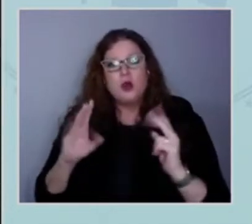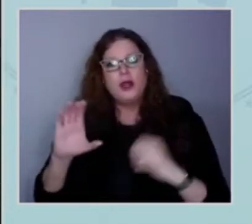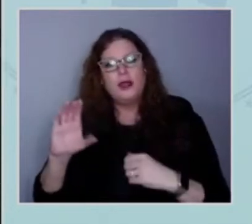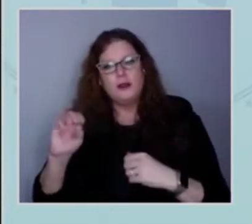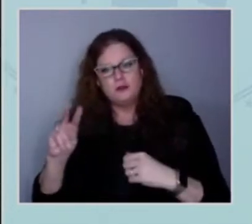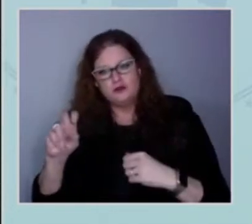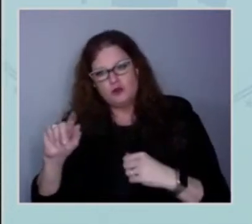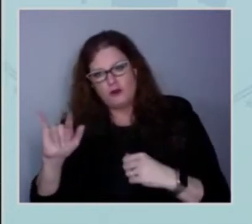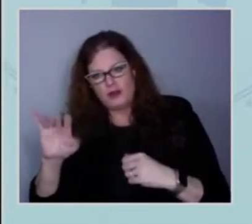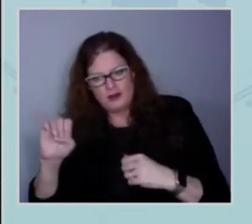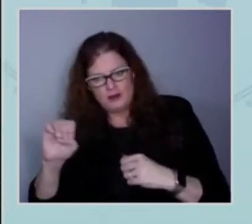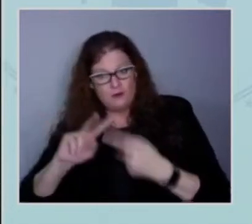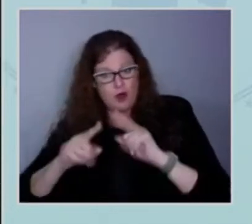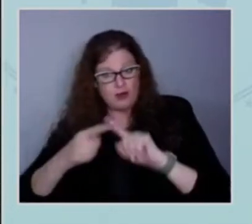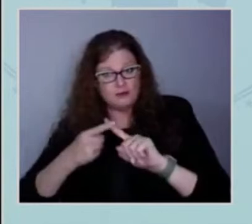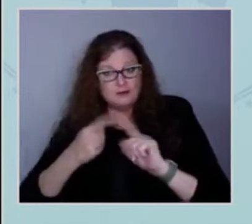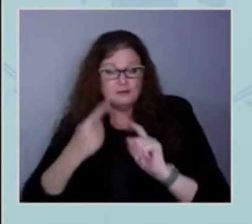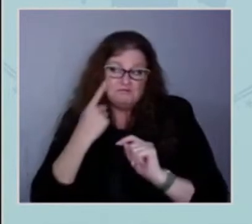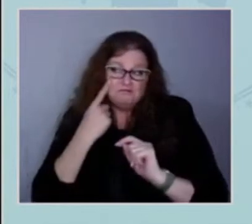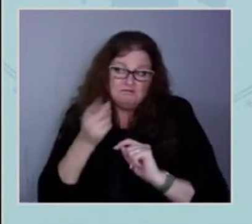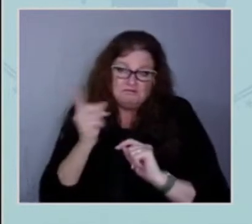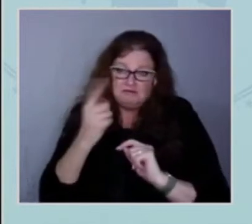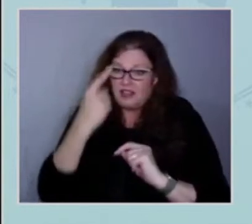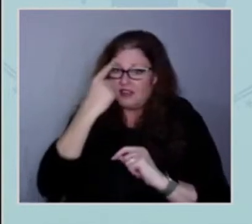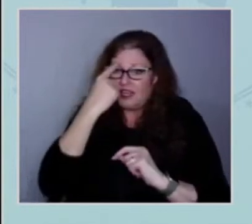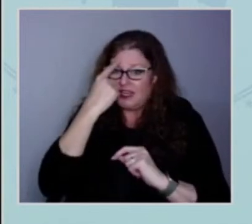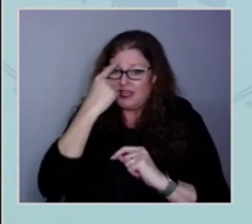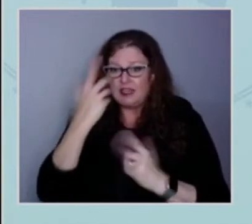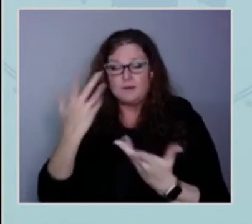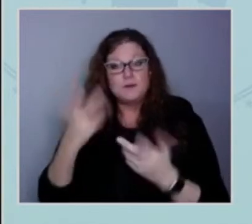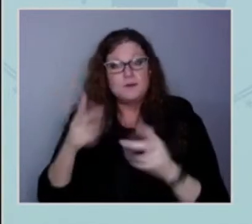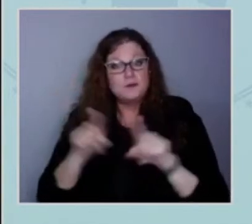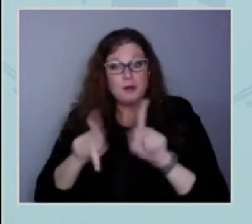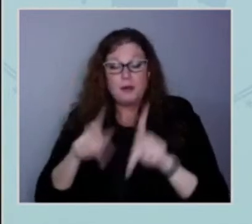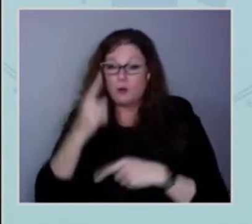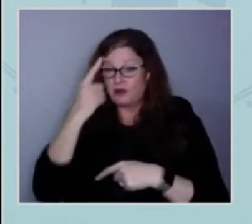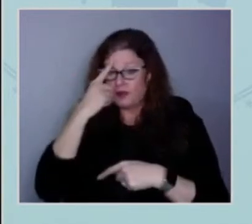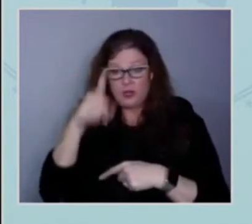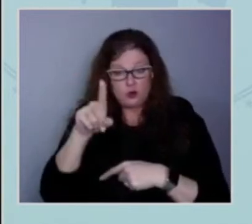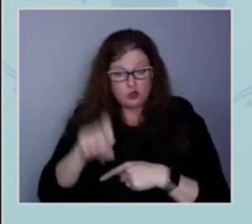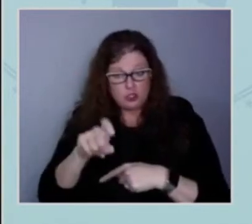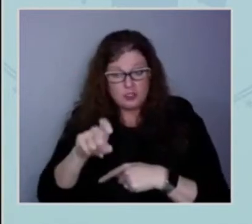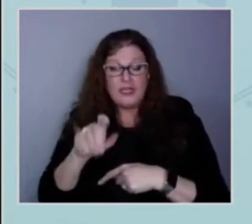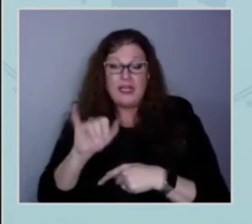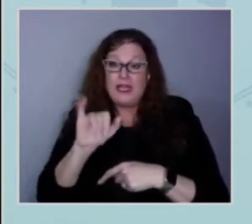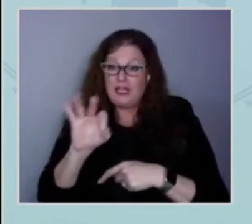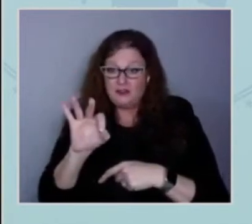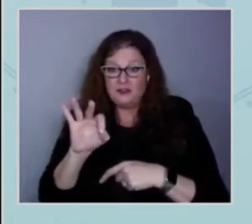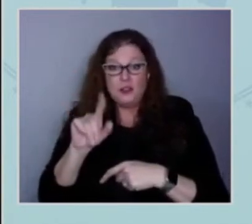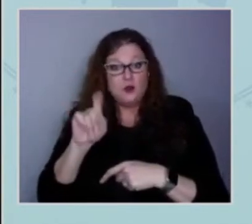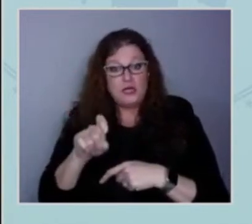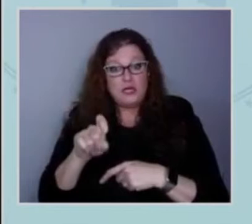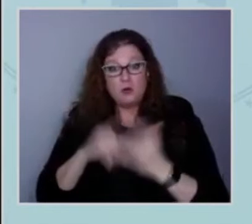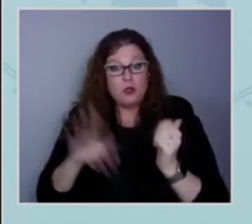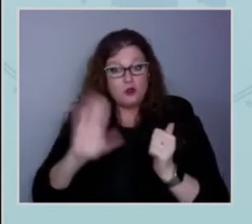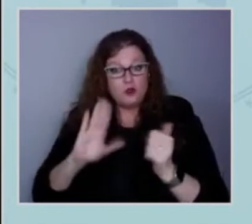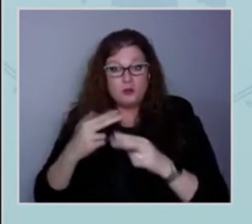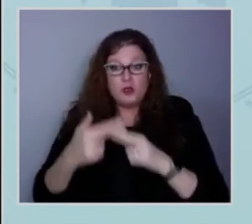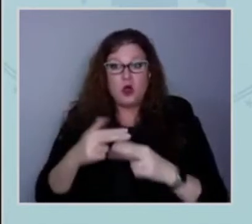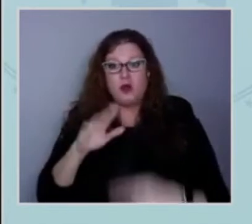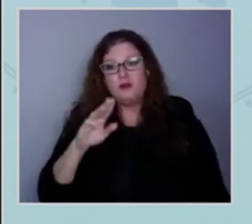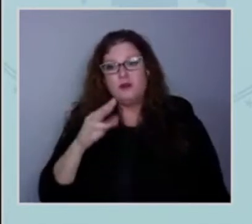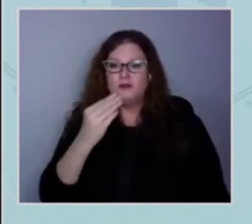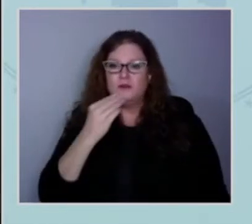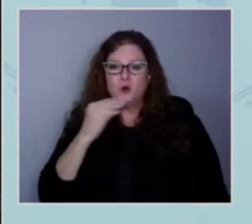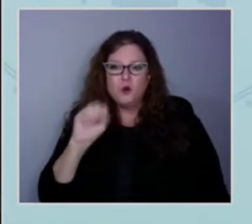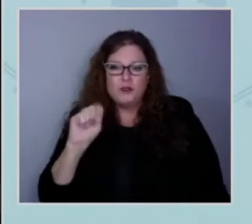no sense. But it's some of our very conservative friends think that the same people who think